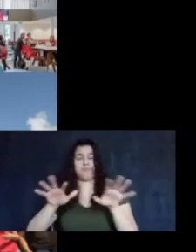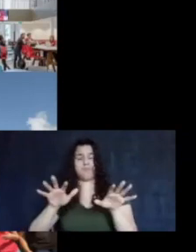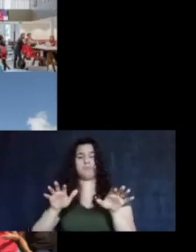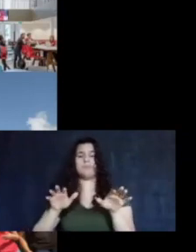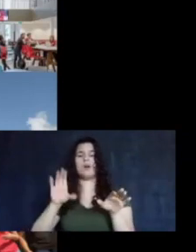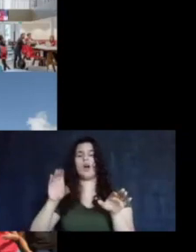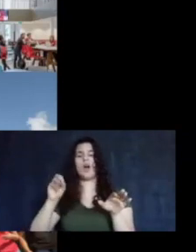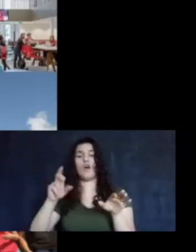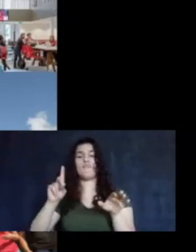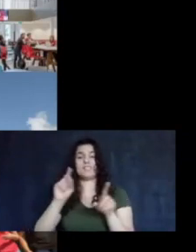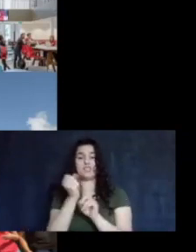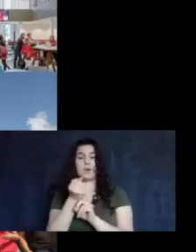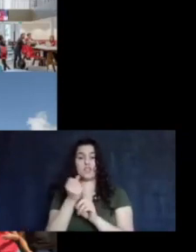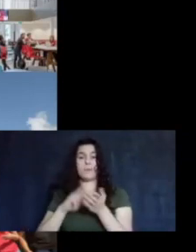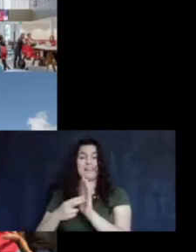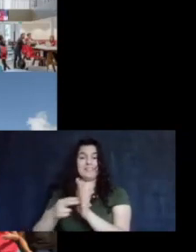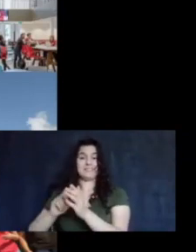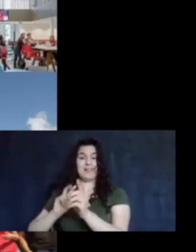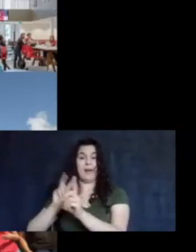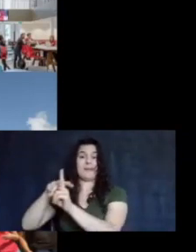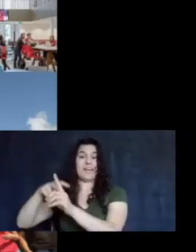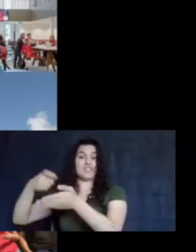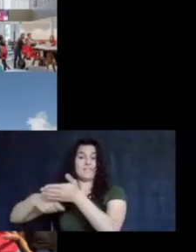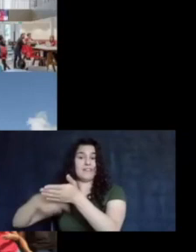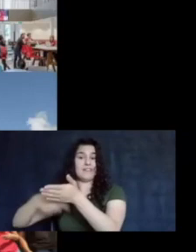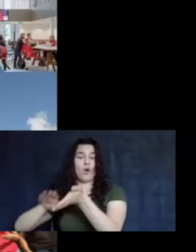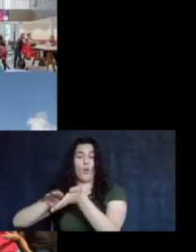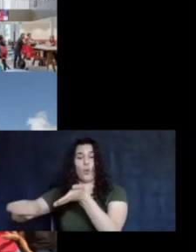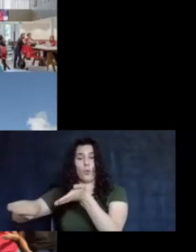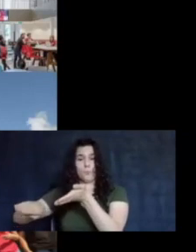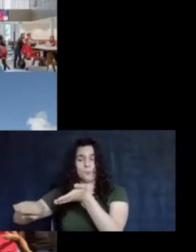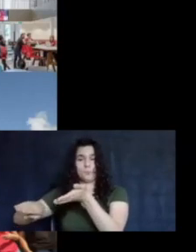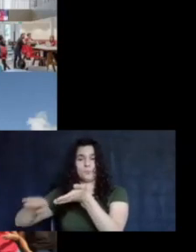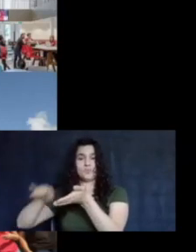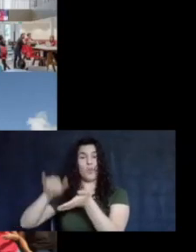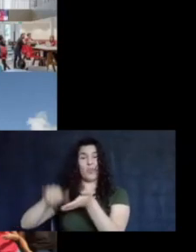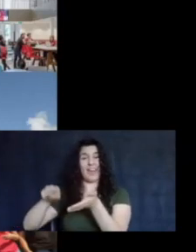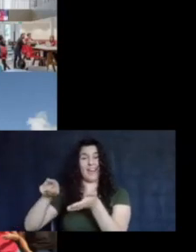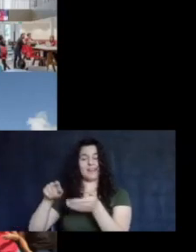application fees. This particular application should go, the summer